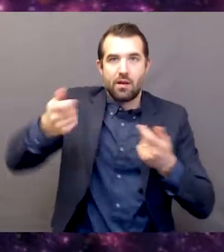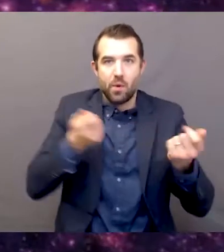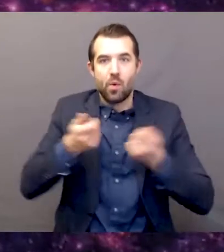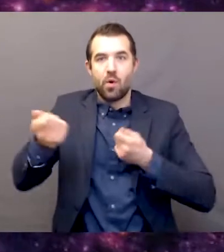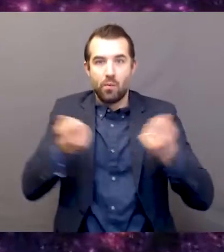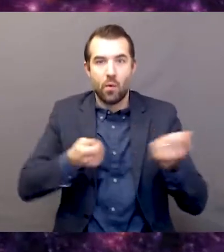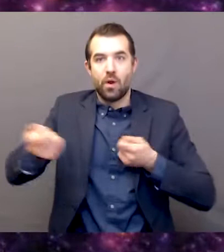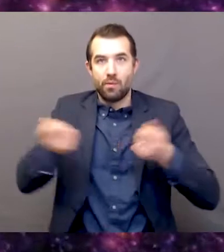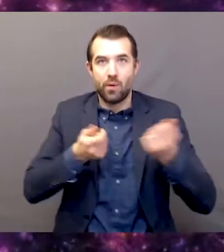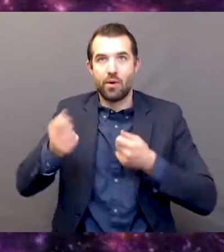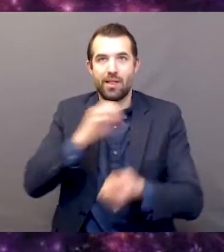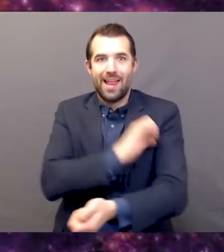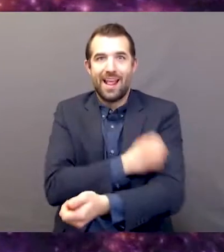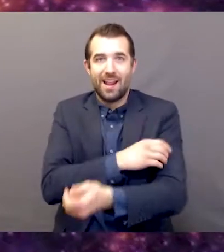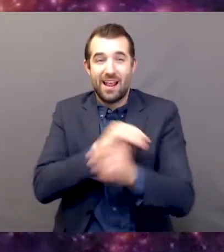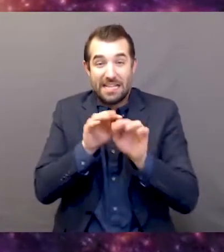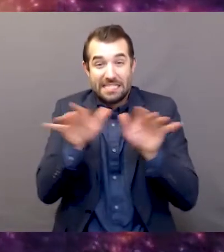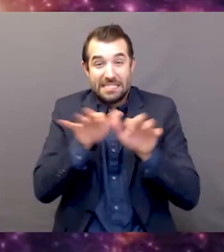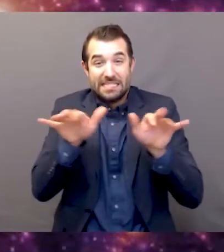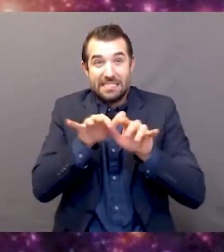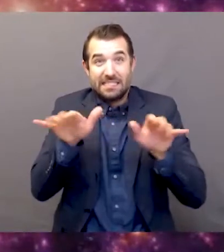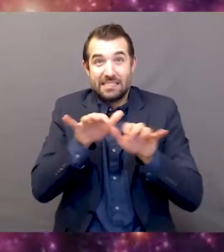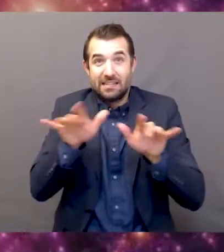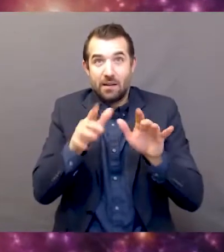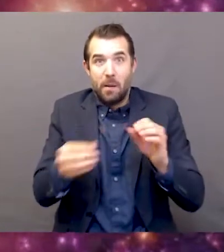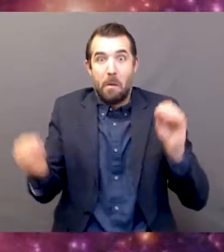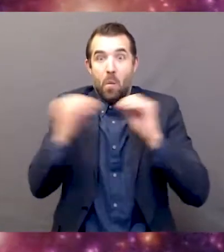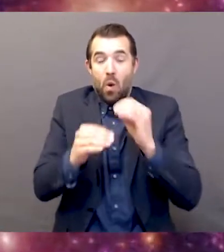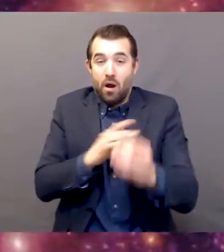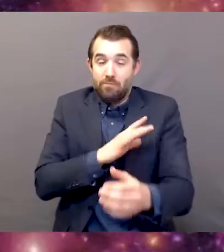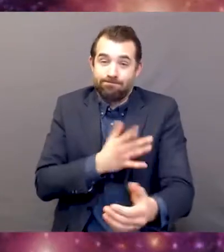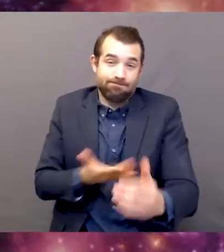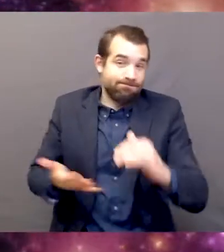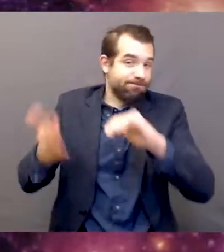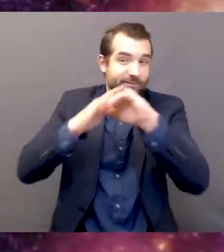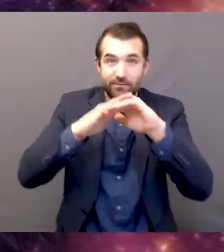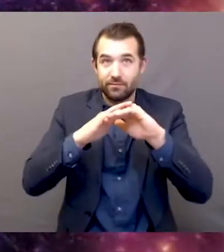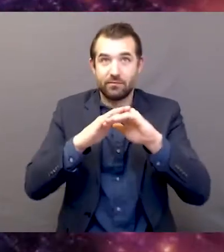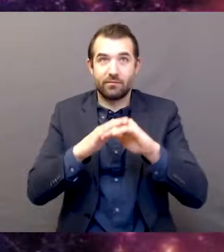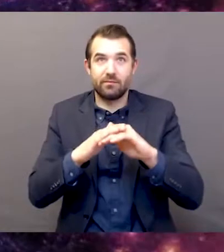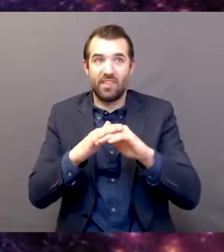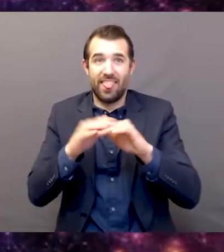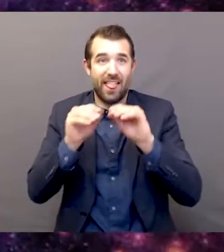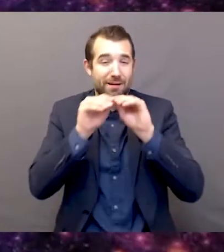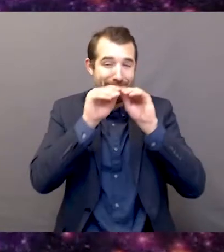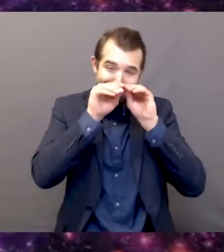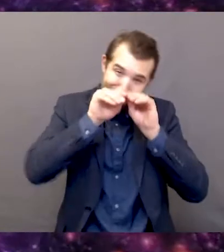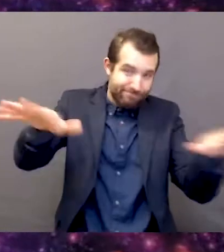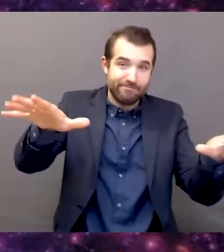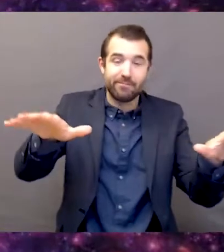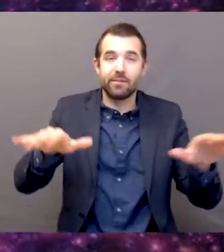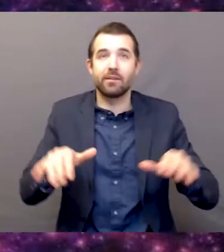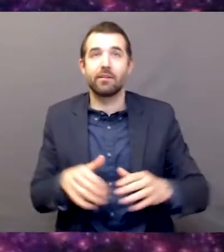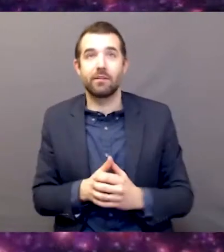outside medium. And eventually, as this force gets strong enough and powerful enough, it actually pushes and drives the ceiling away, and a